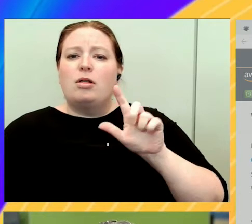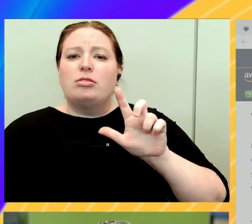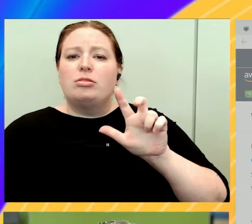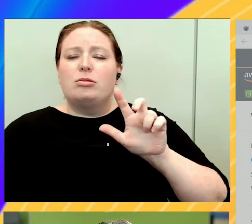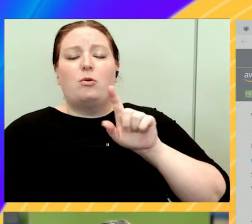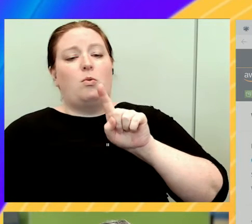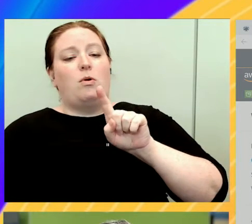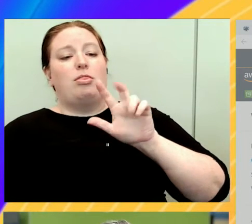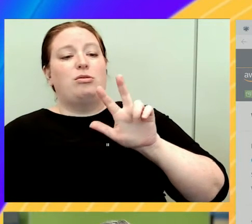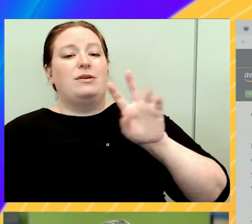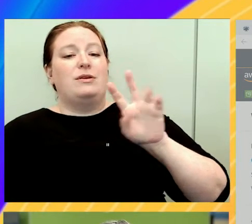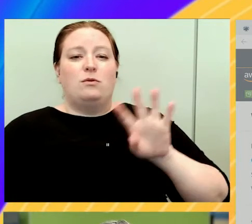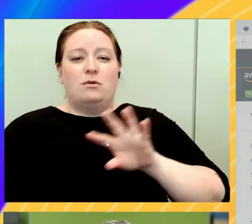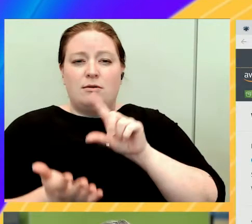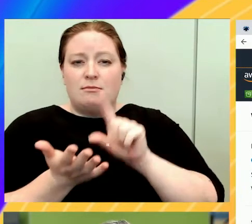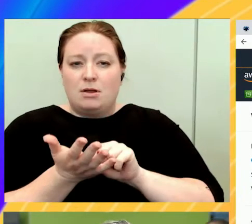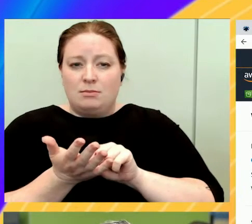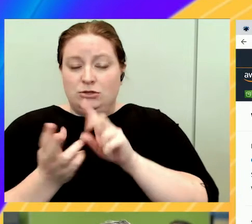into the Well-Architected tool.